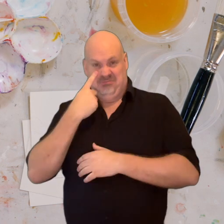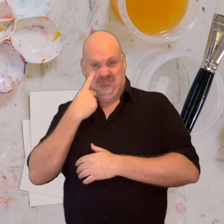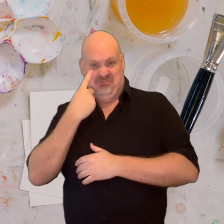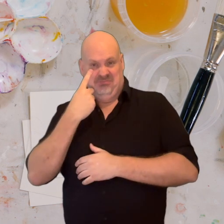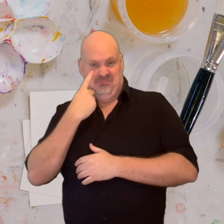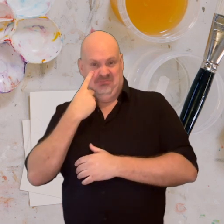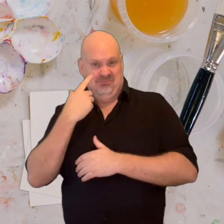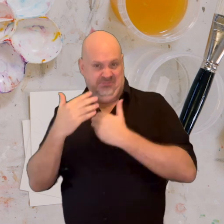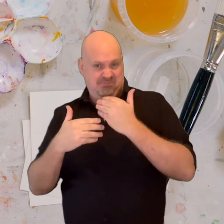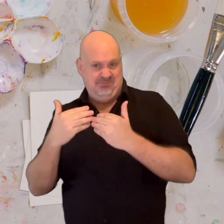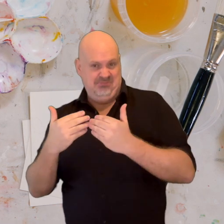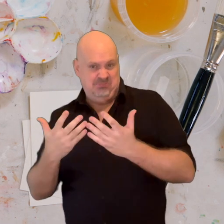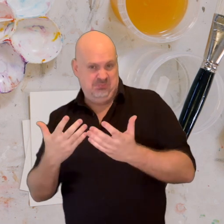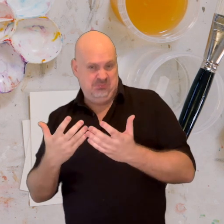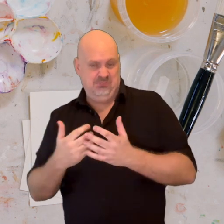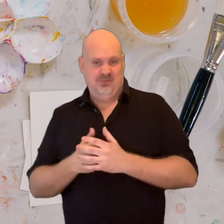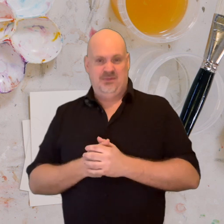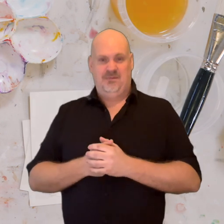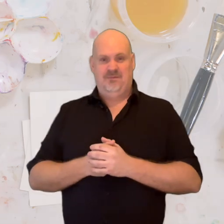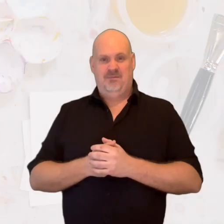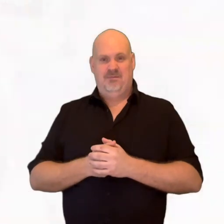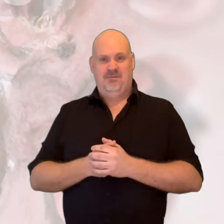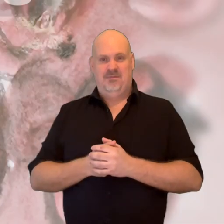go down that way.